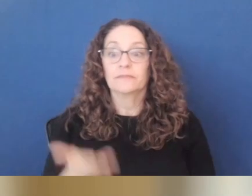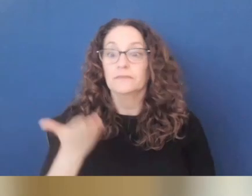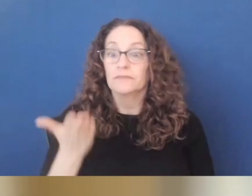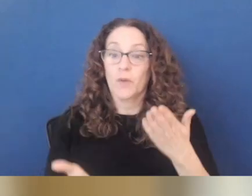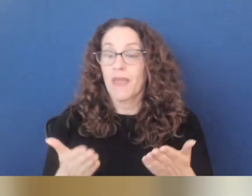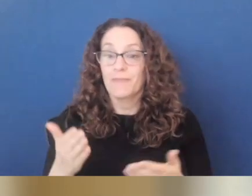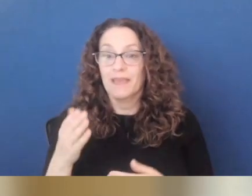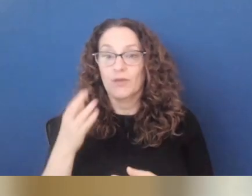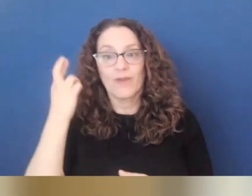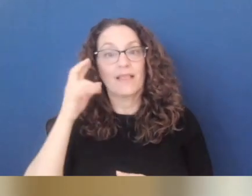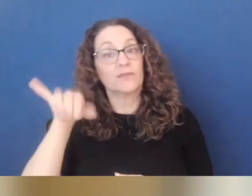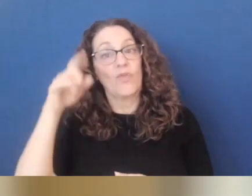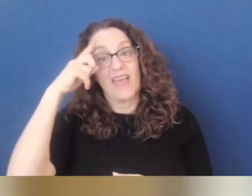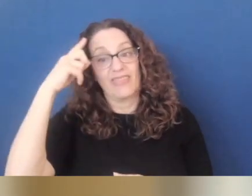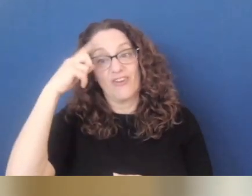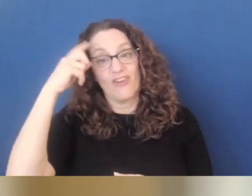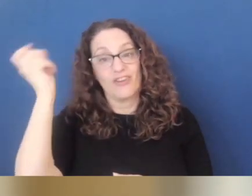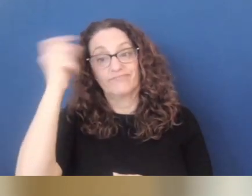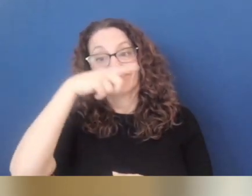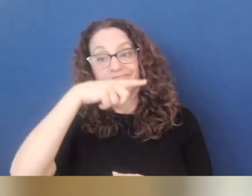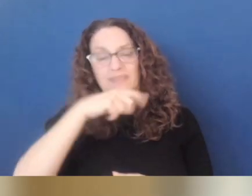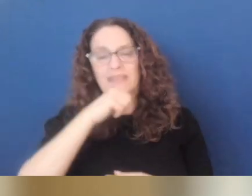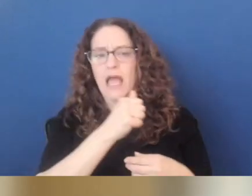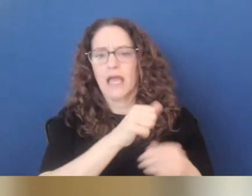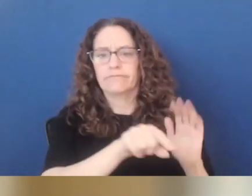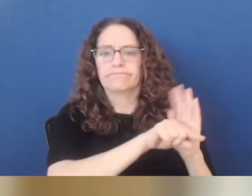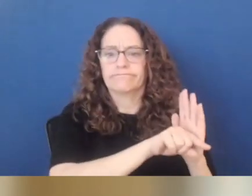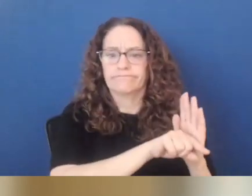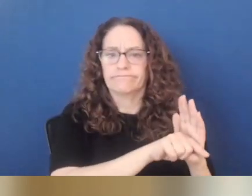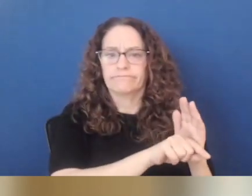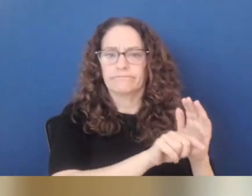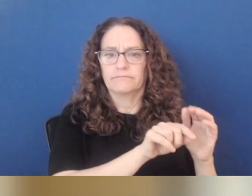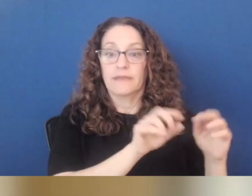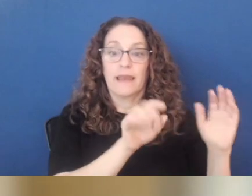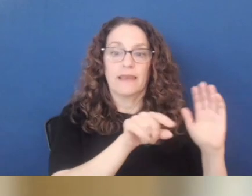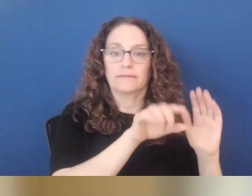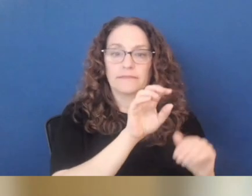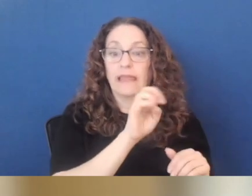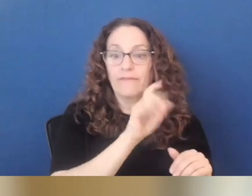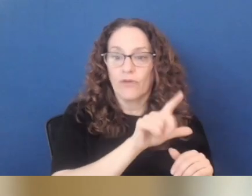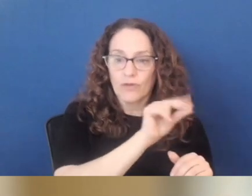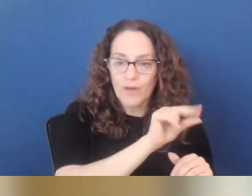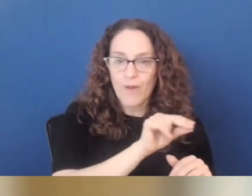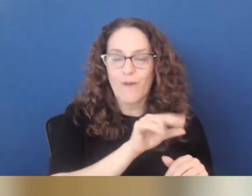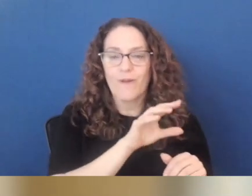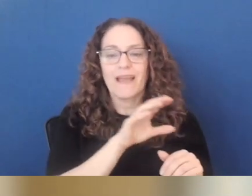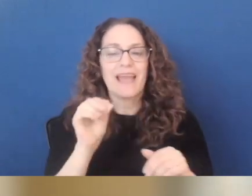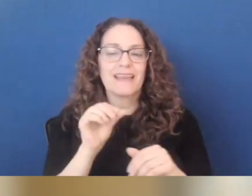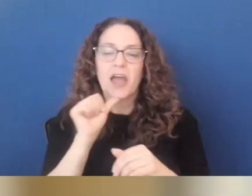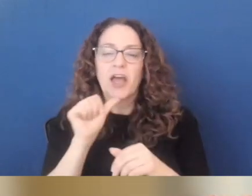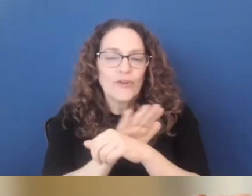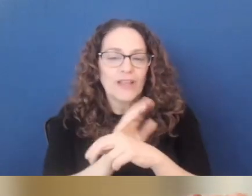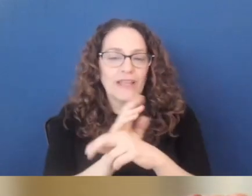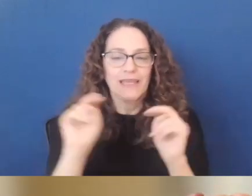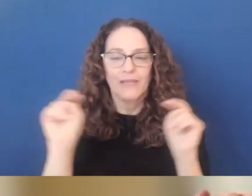terribly evil thoughts, they're also not totally neutral. Planning, often when you look